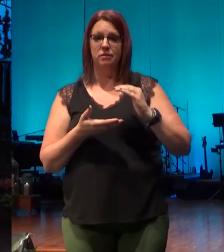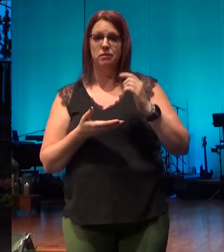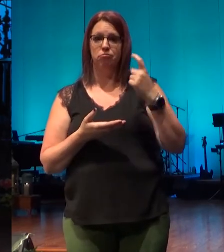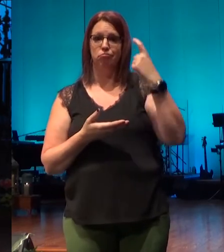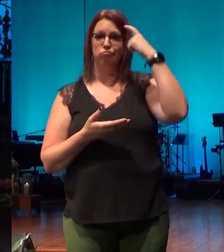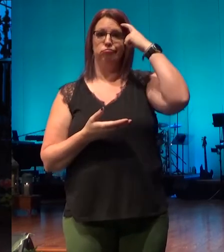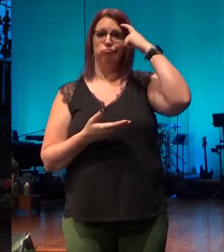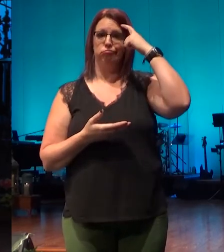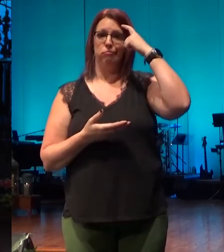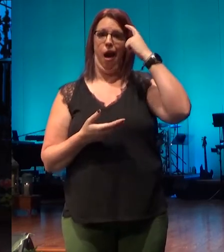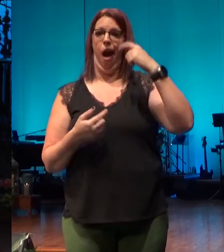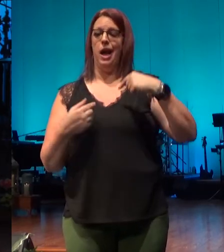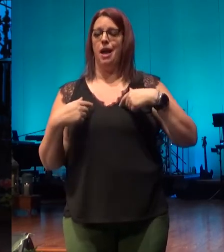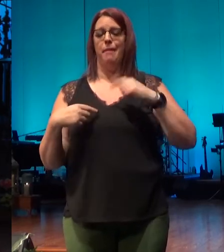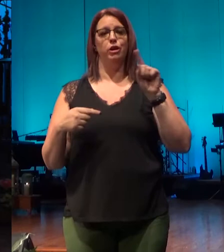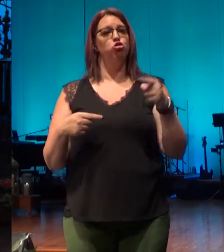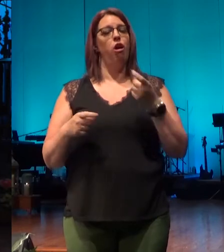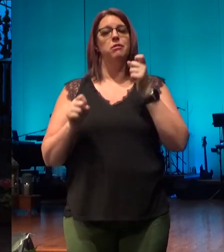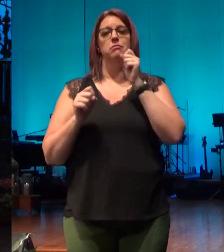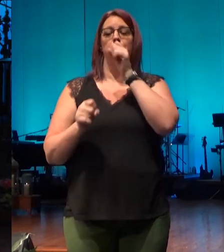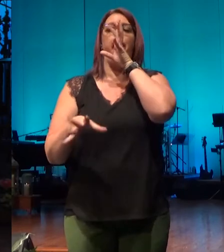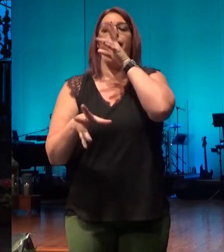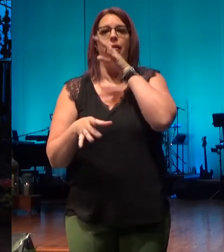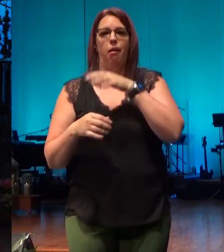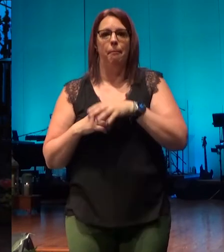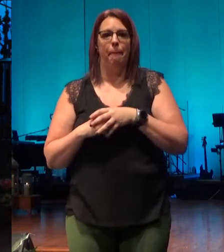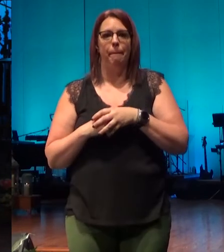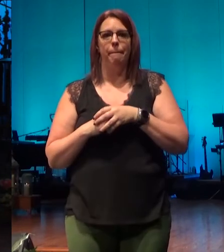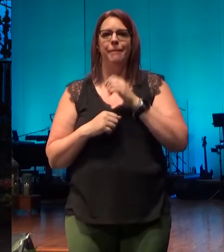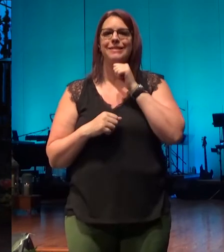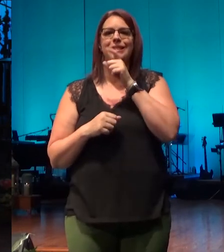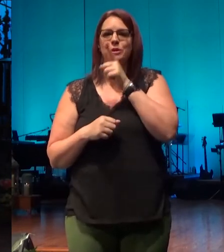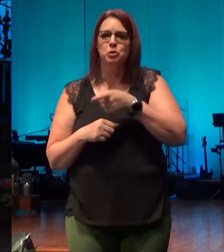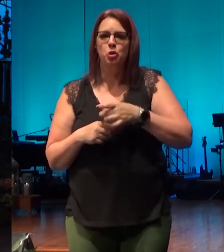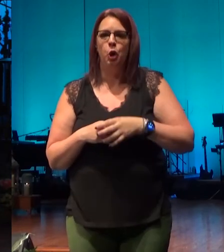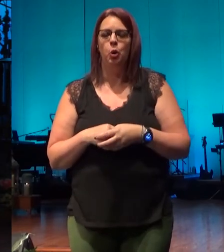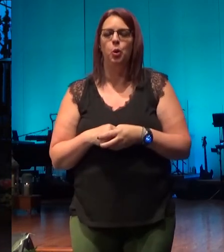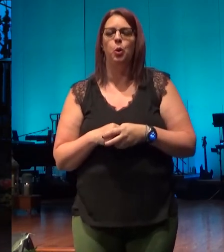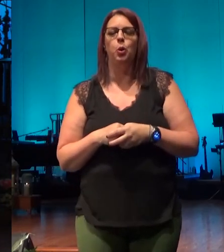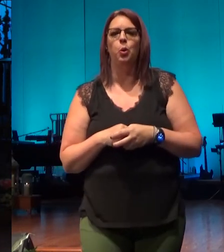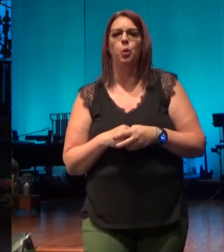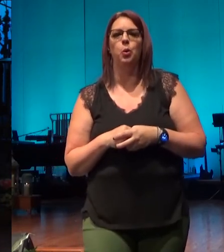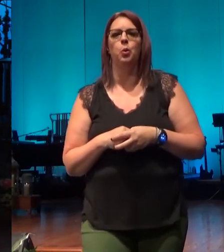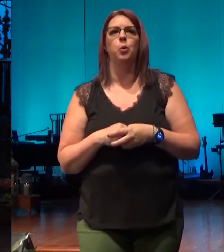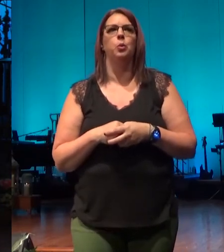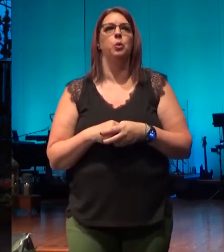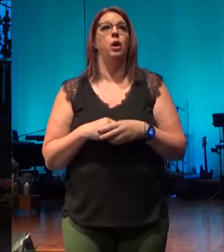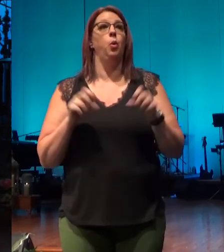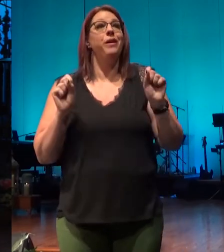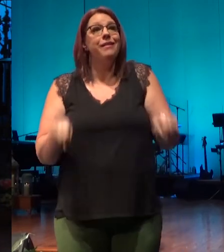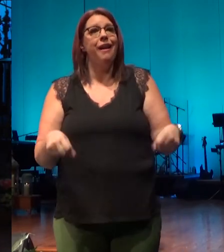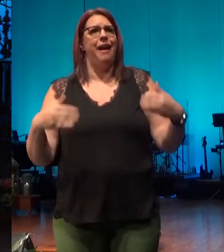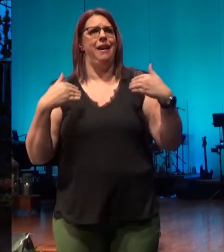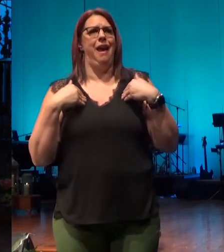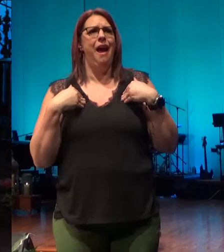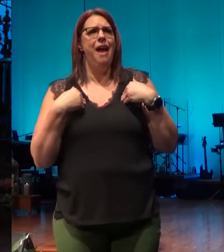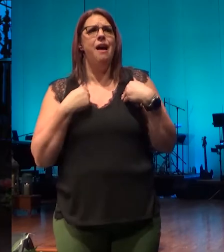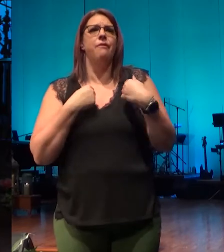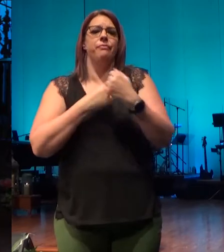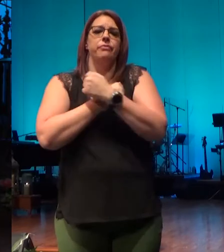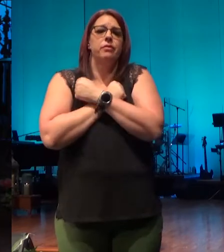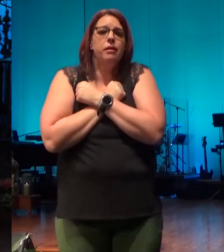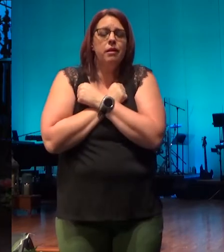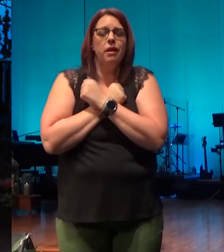I just spout things that are just not true. And we can have love and compassion and hear that and